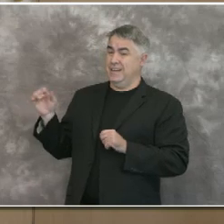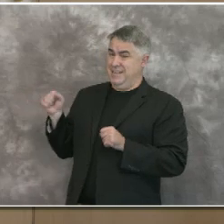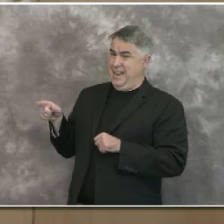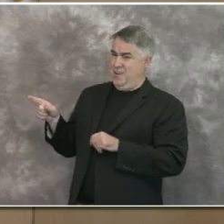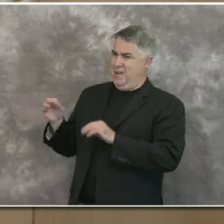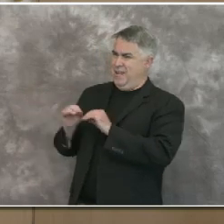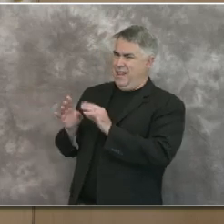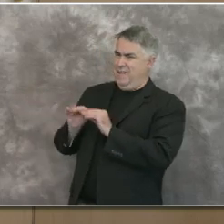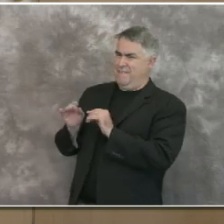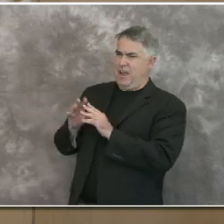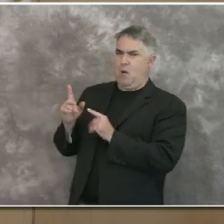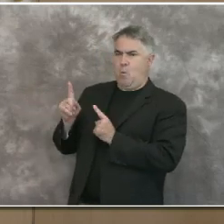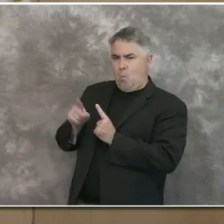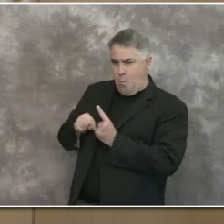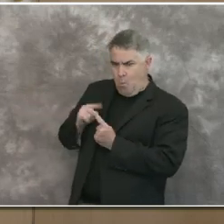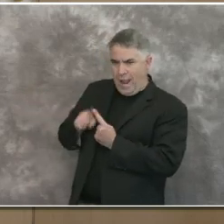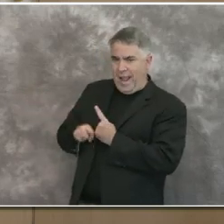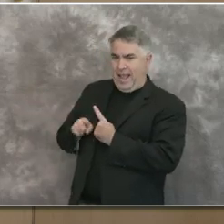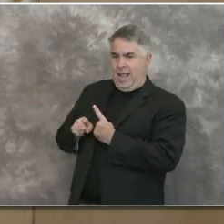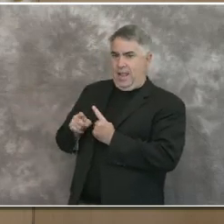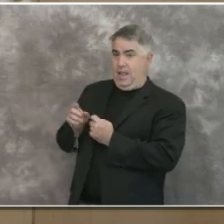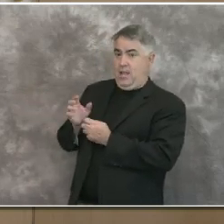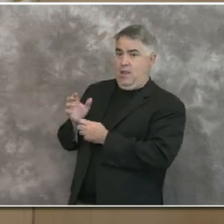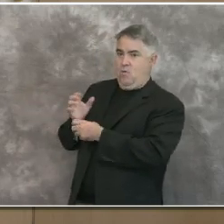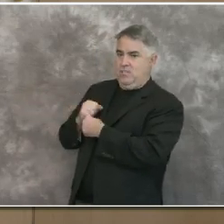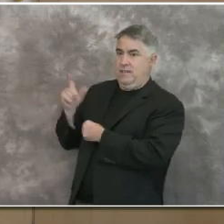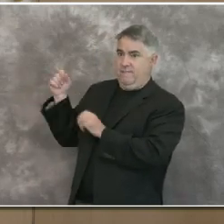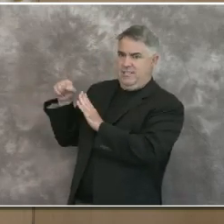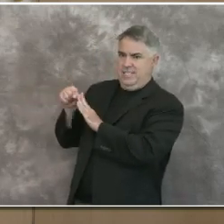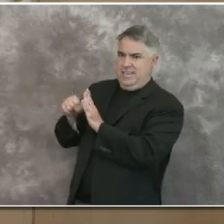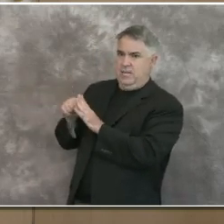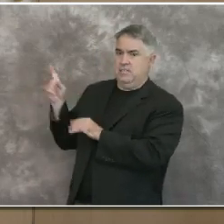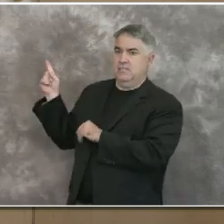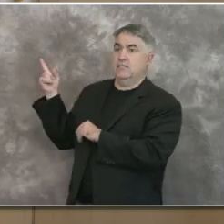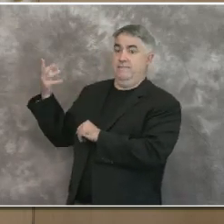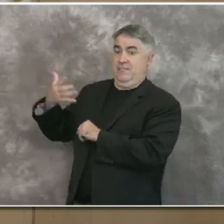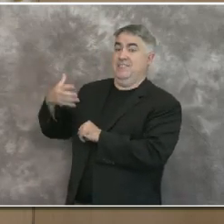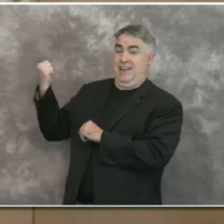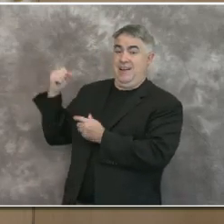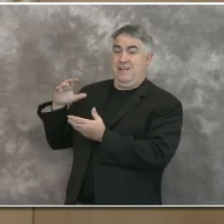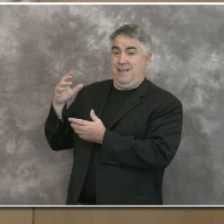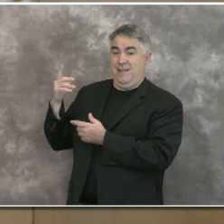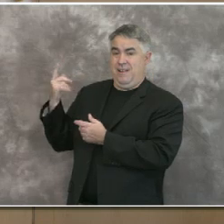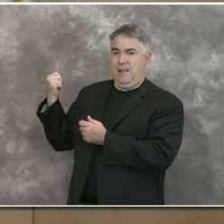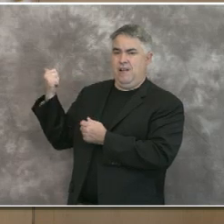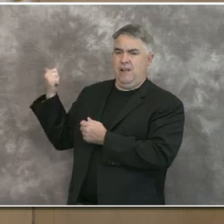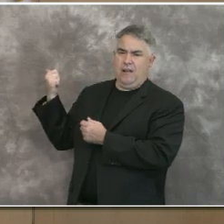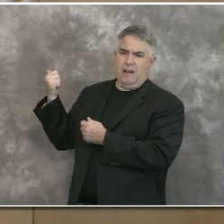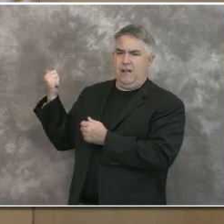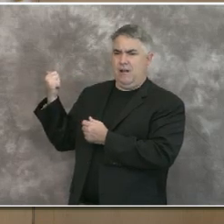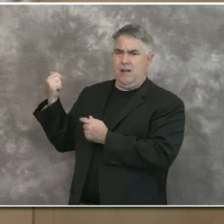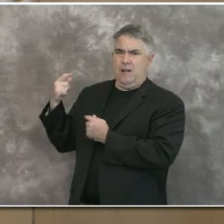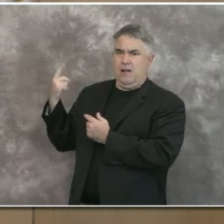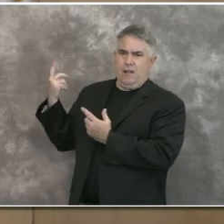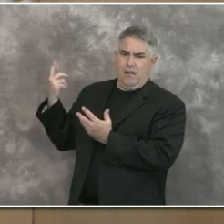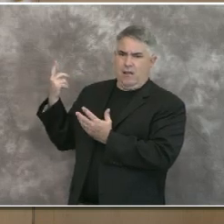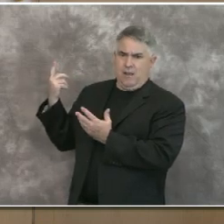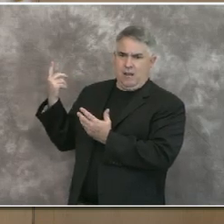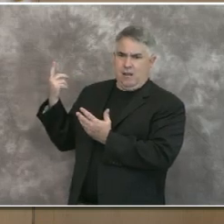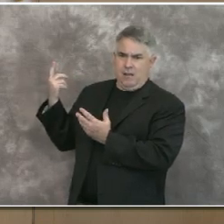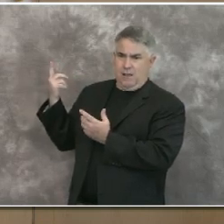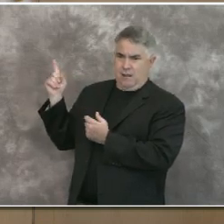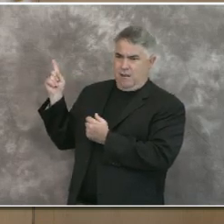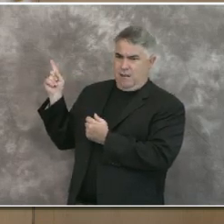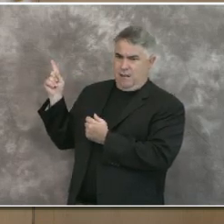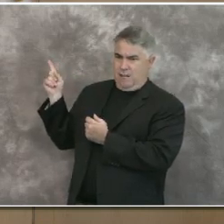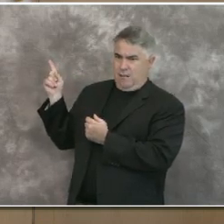when you received the receipt from the state that they got the attestation, and if you think businesses or restaurants